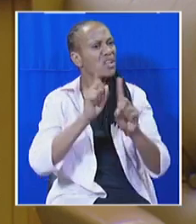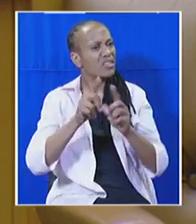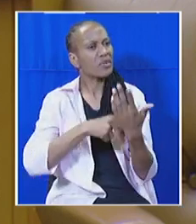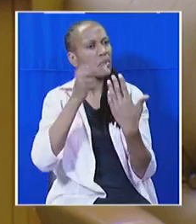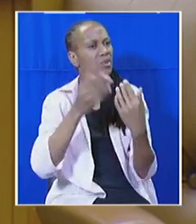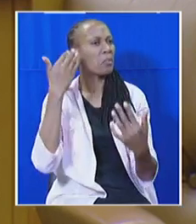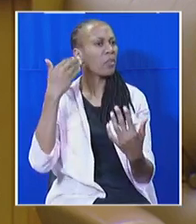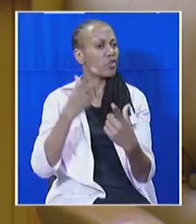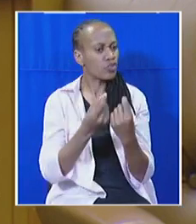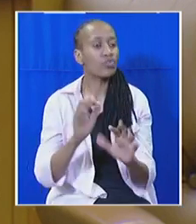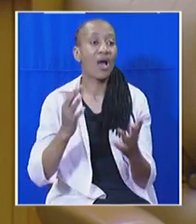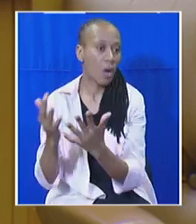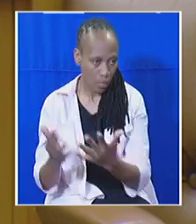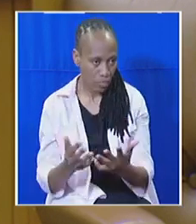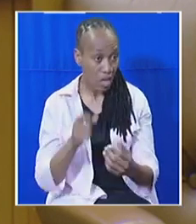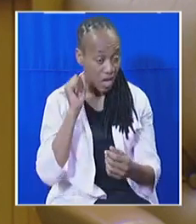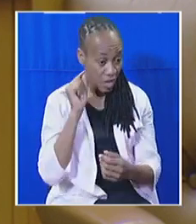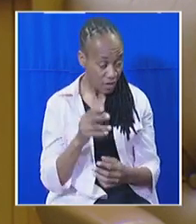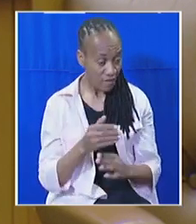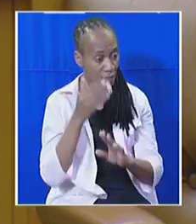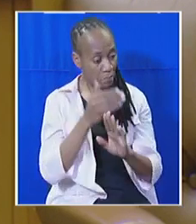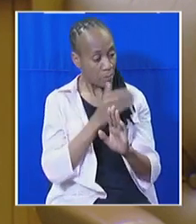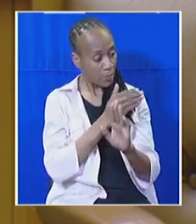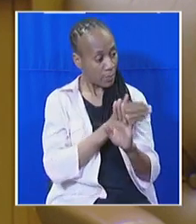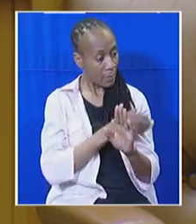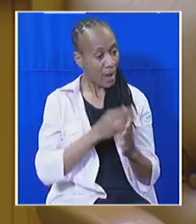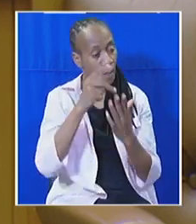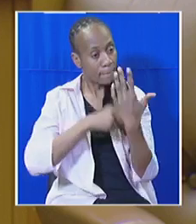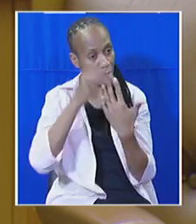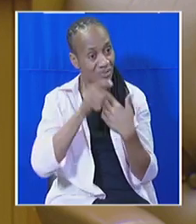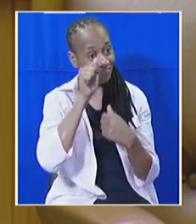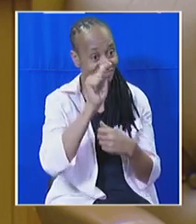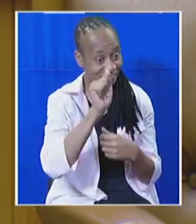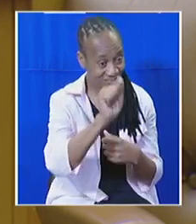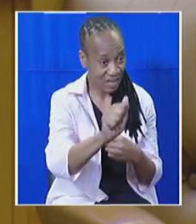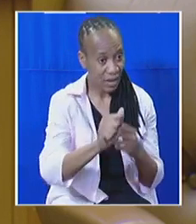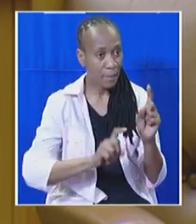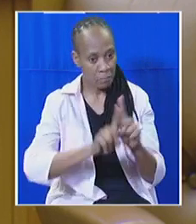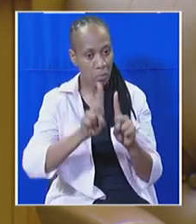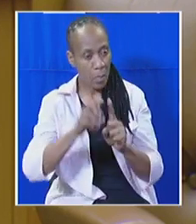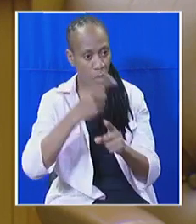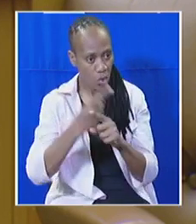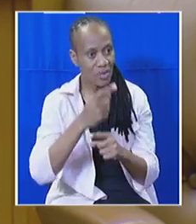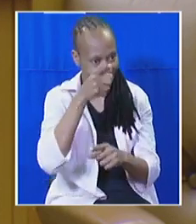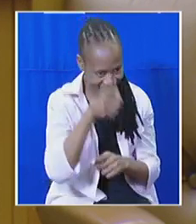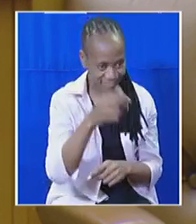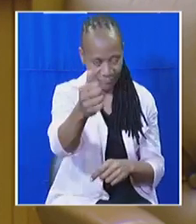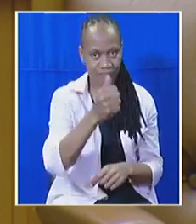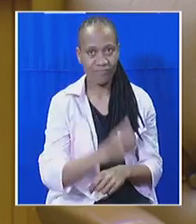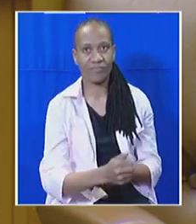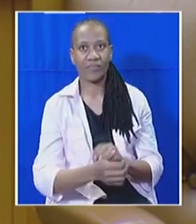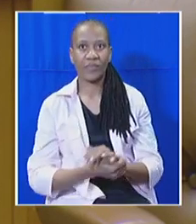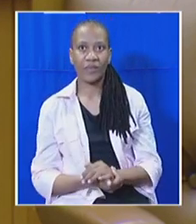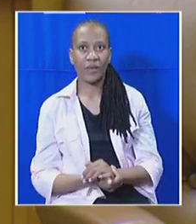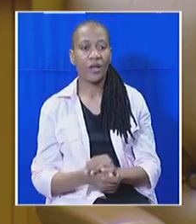must remember, when the selection is being made, it's public. And there are reasons why a particular contractor has